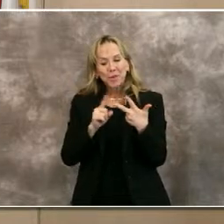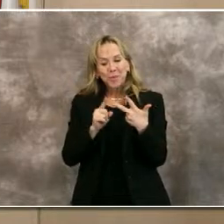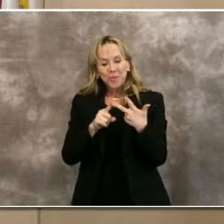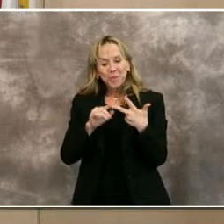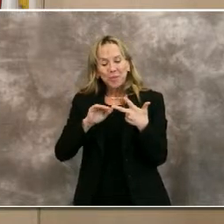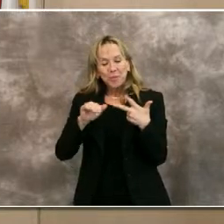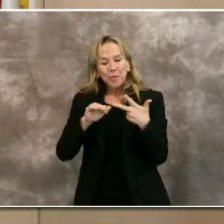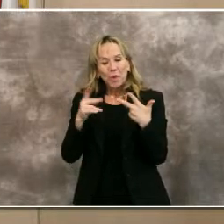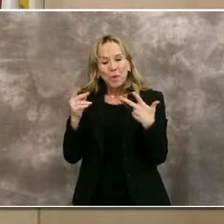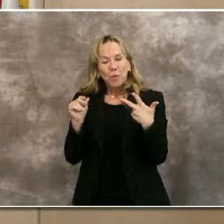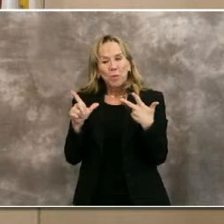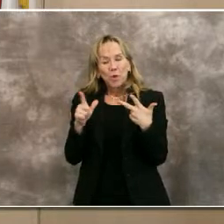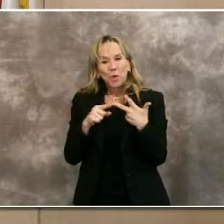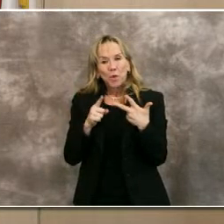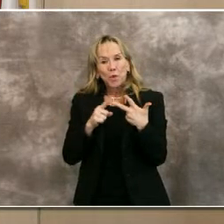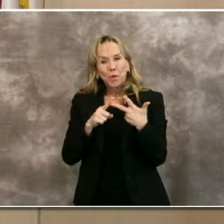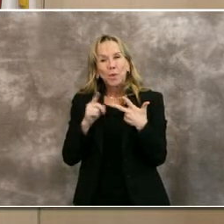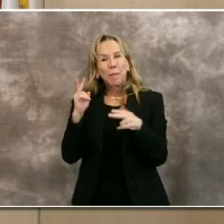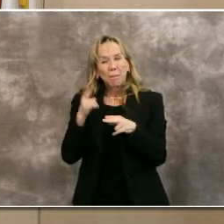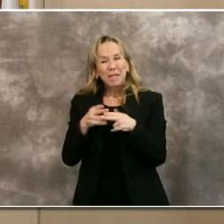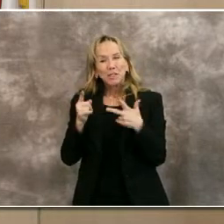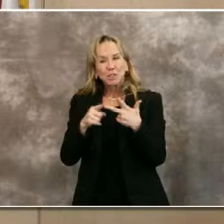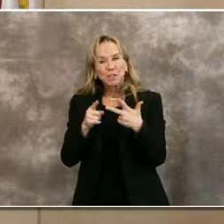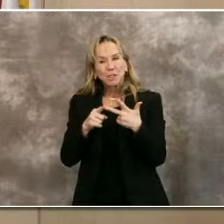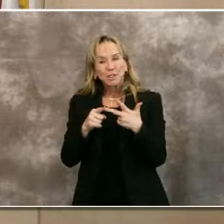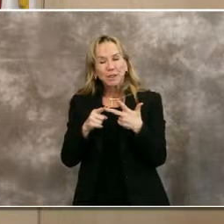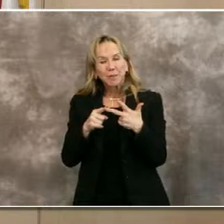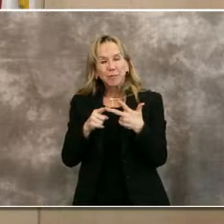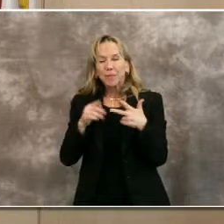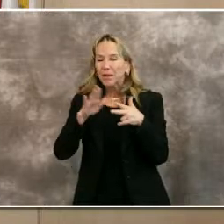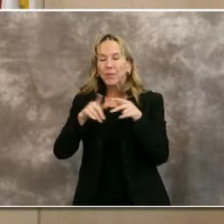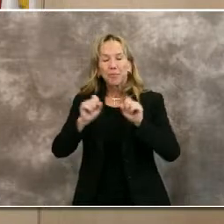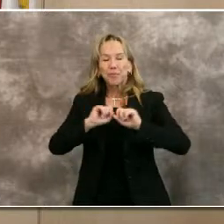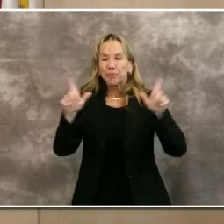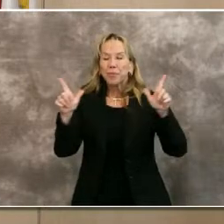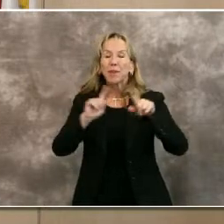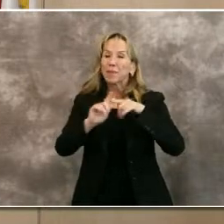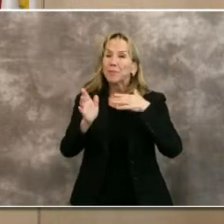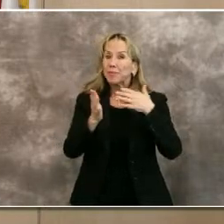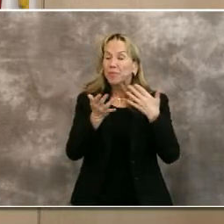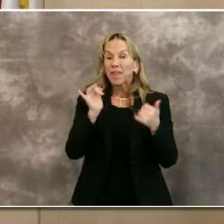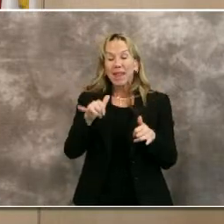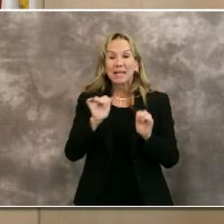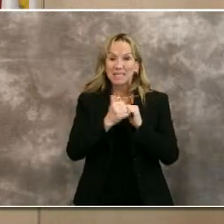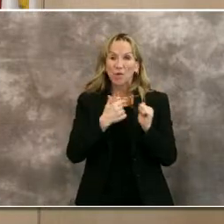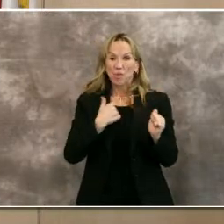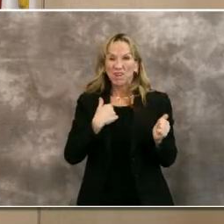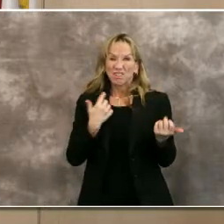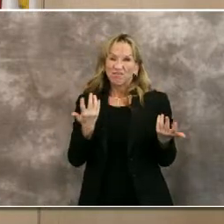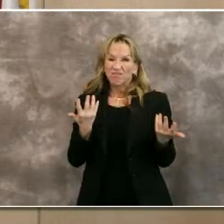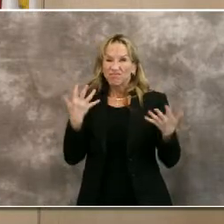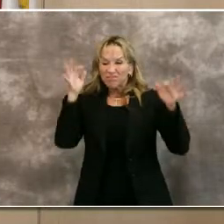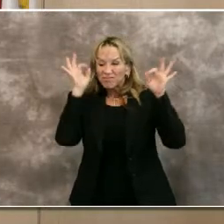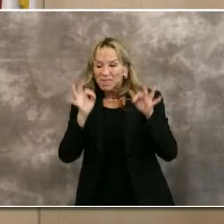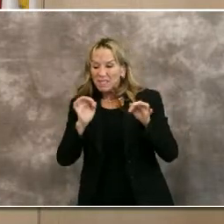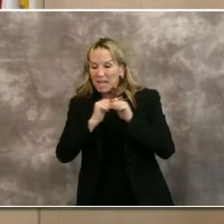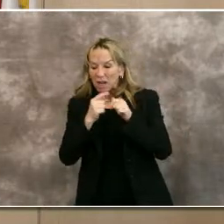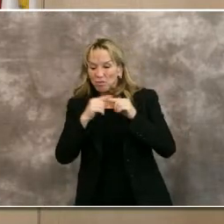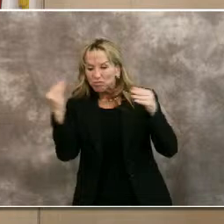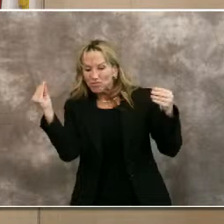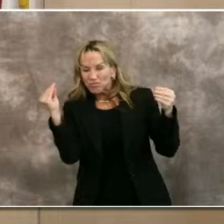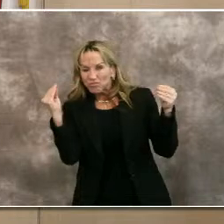guidance where pools are mentioned. So, and that's how we have included a